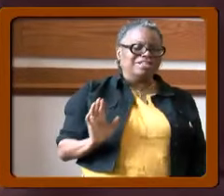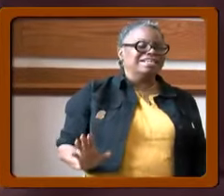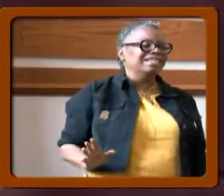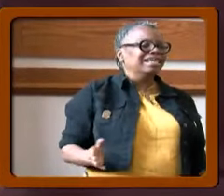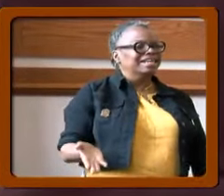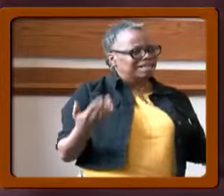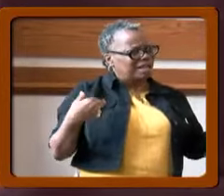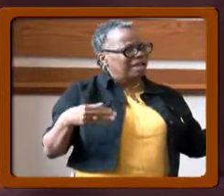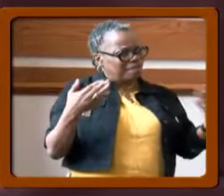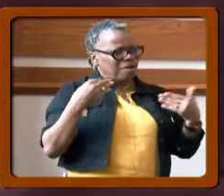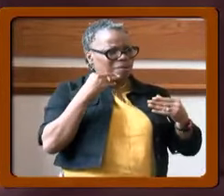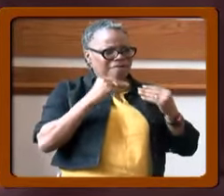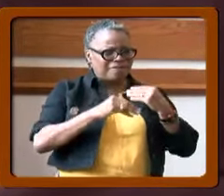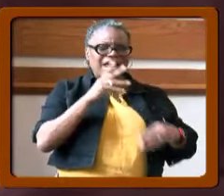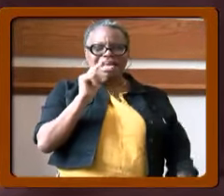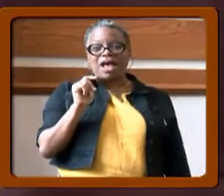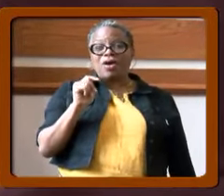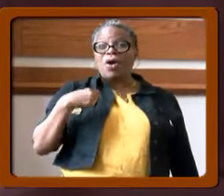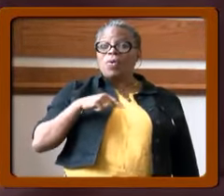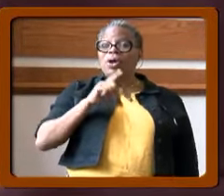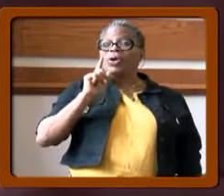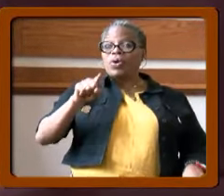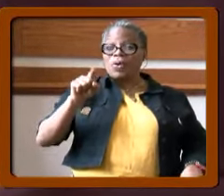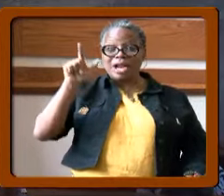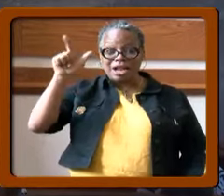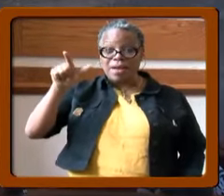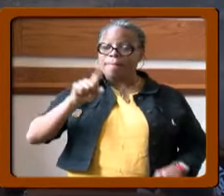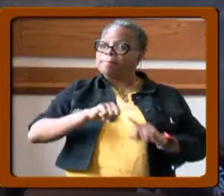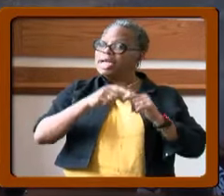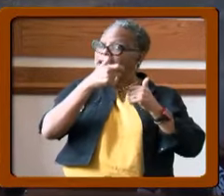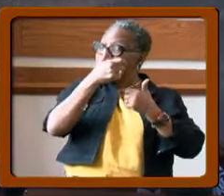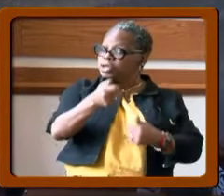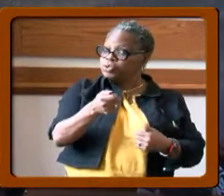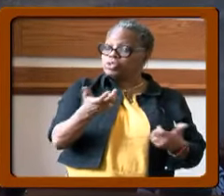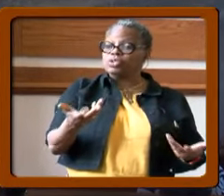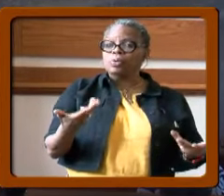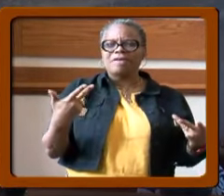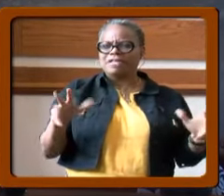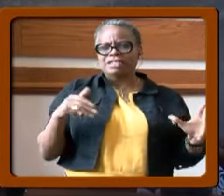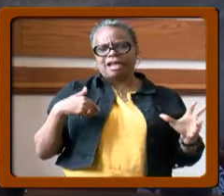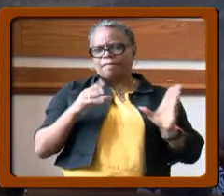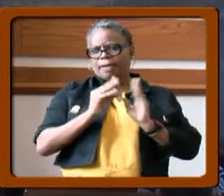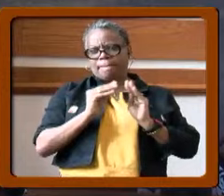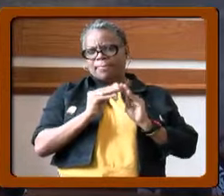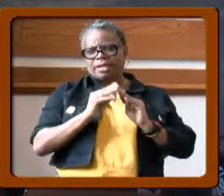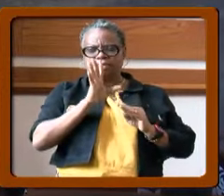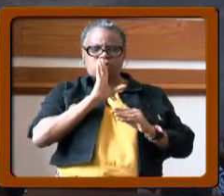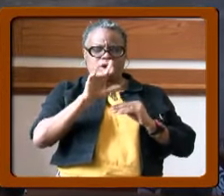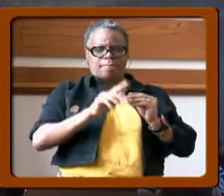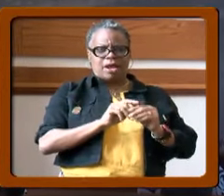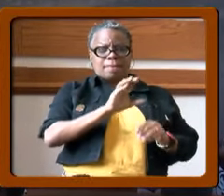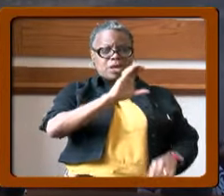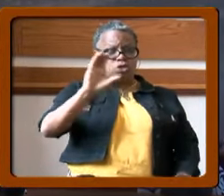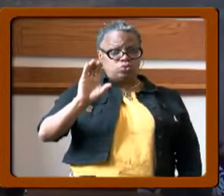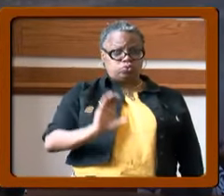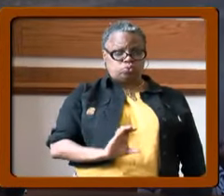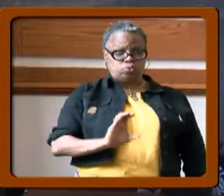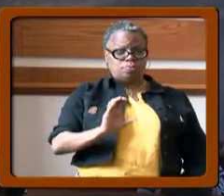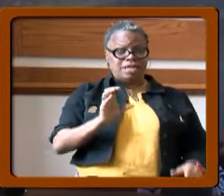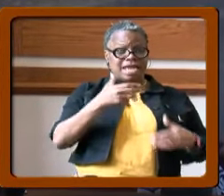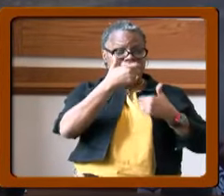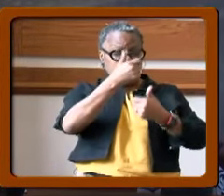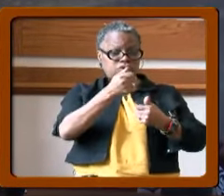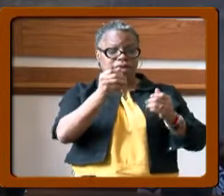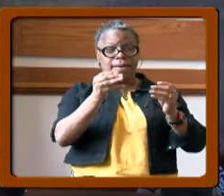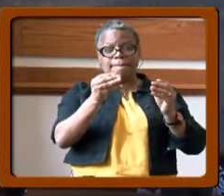Everybody, come on. We'll figure it out. We're going to London, but there is an interest, and we've already had the meeting. There's a Zoom interest meeting on Tuesday,